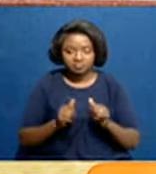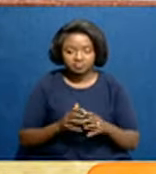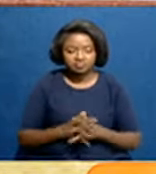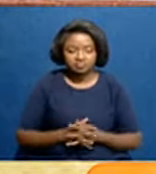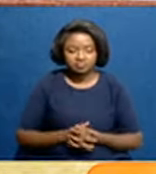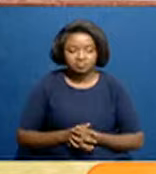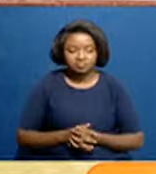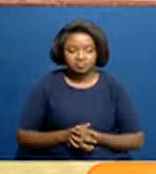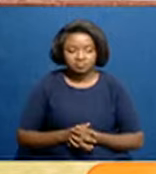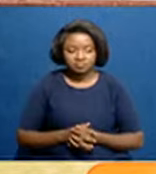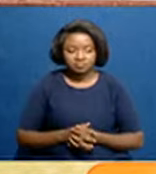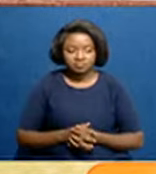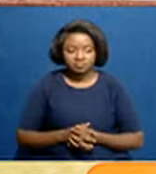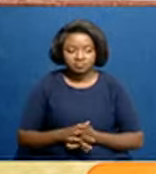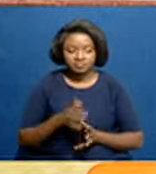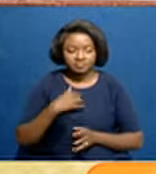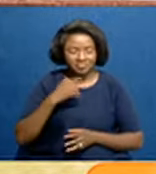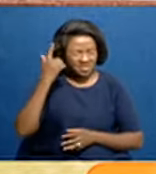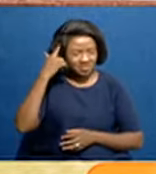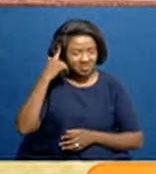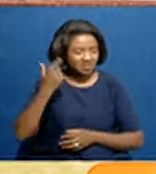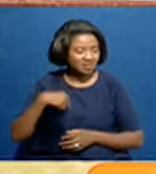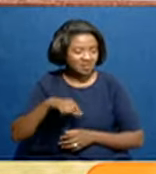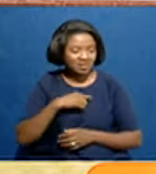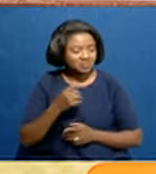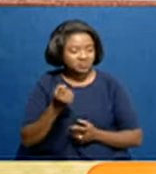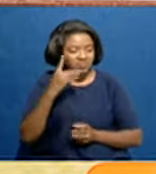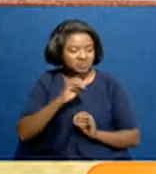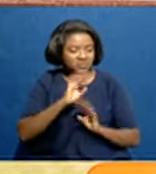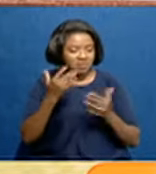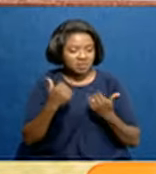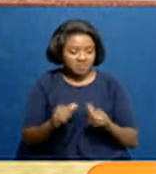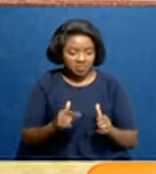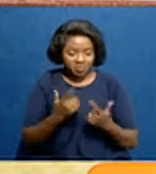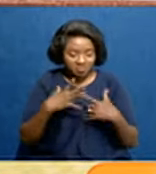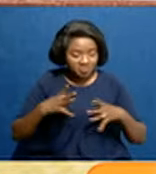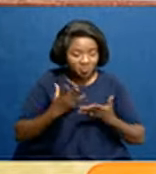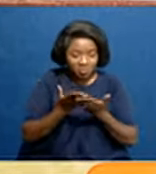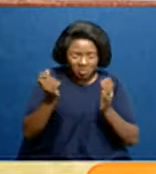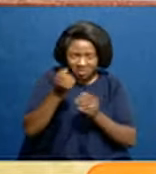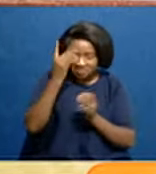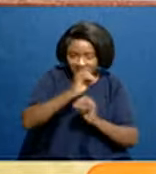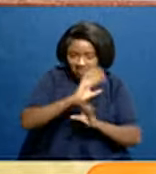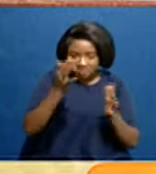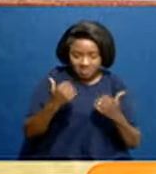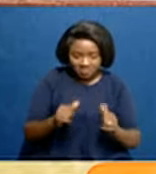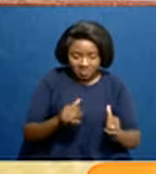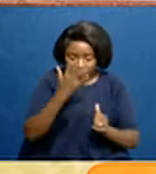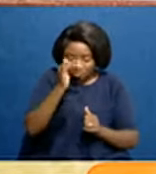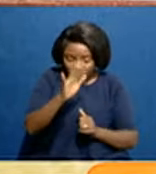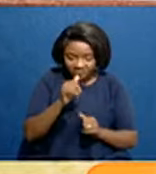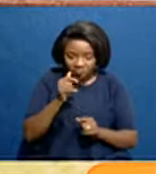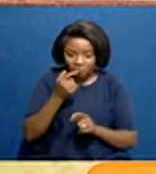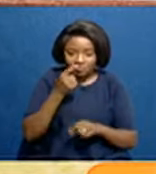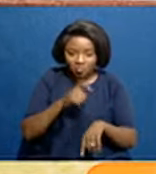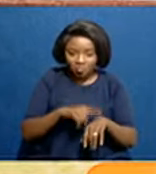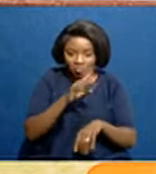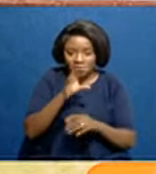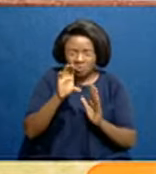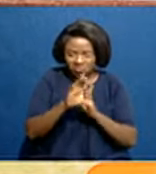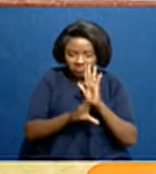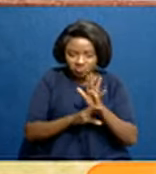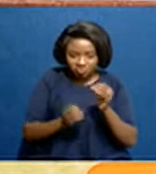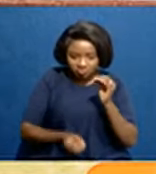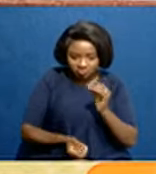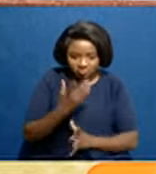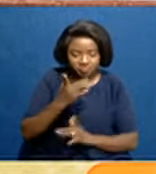I think we're having the wrong conversation because 10 years or 13 years since this constitution came into play, we should